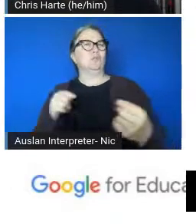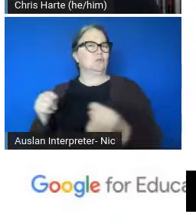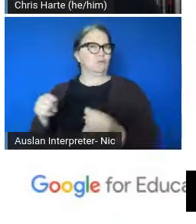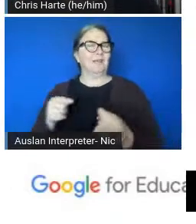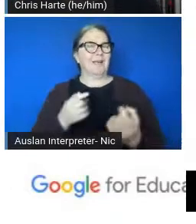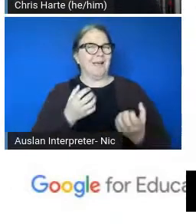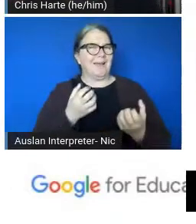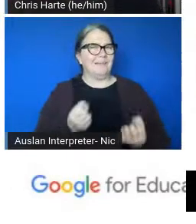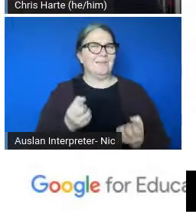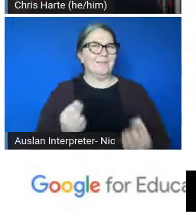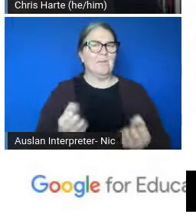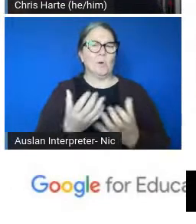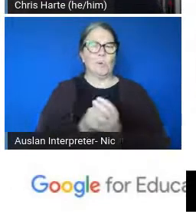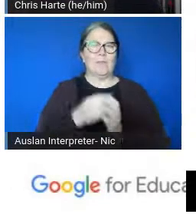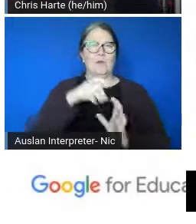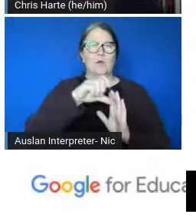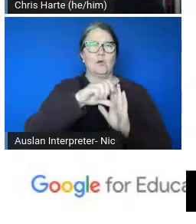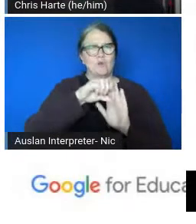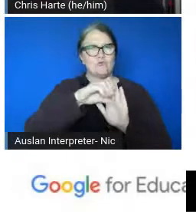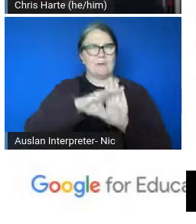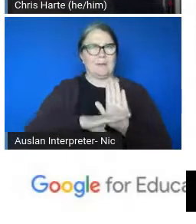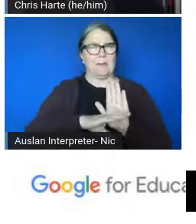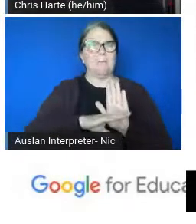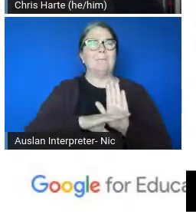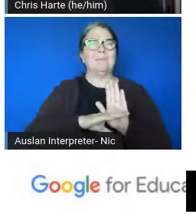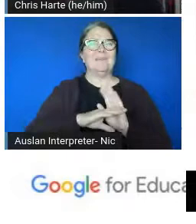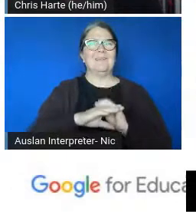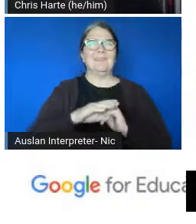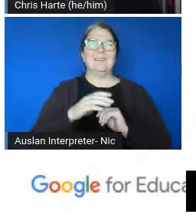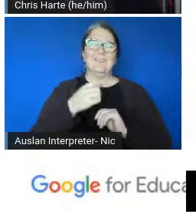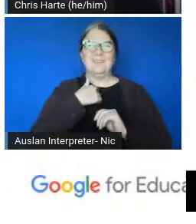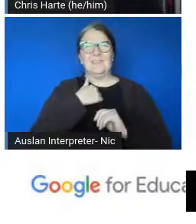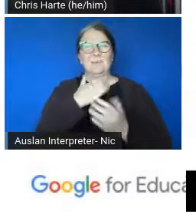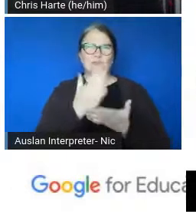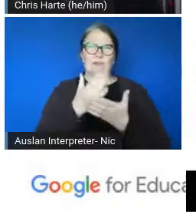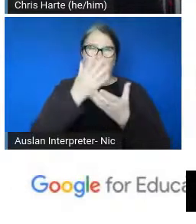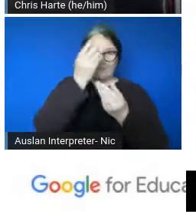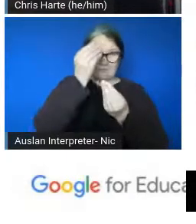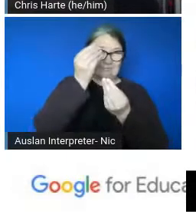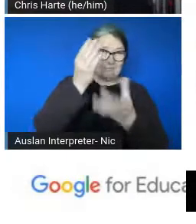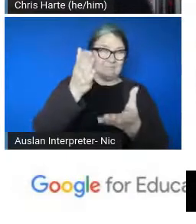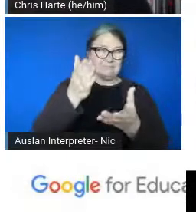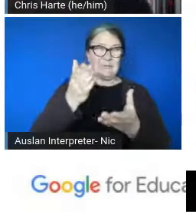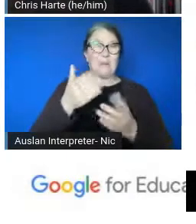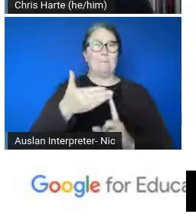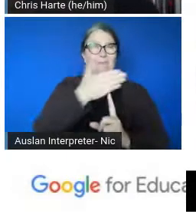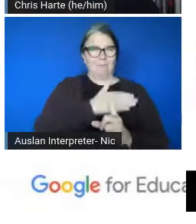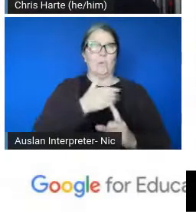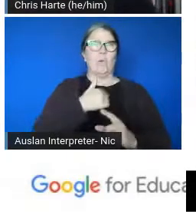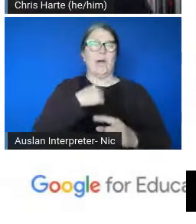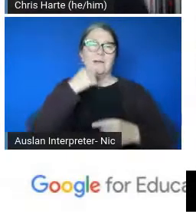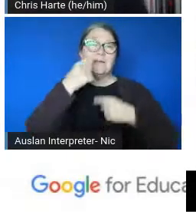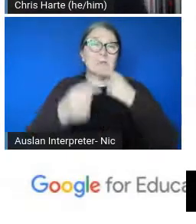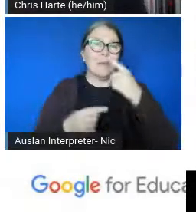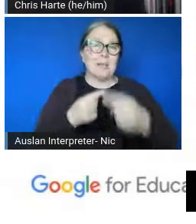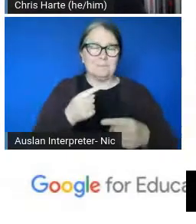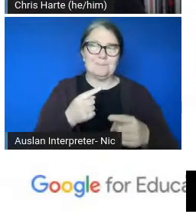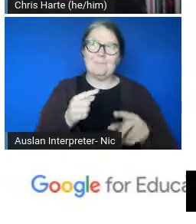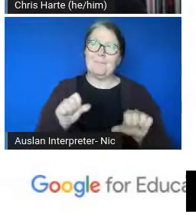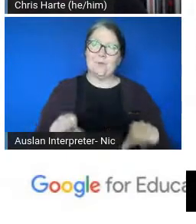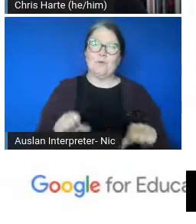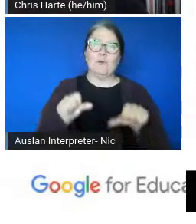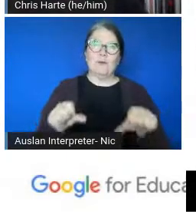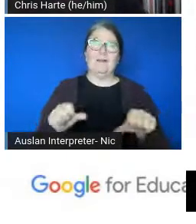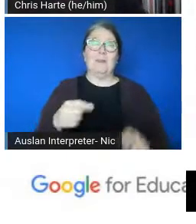so with the curriculum, so I'm giving that as a preface to what I'm going to say next. I